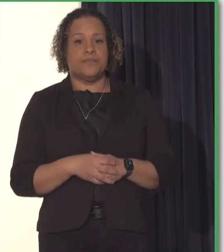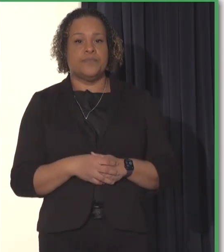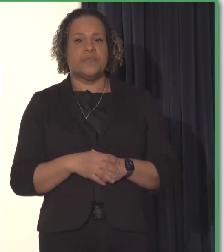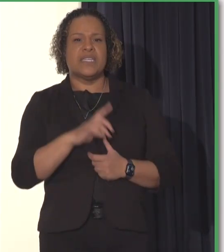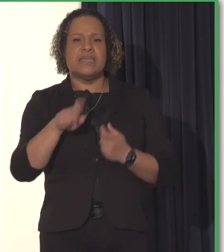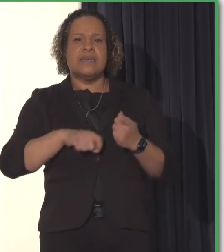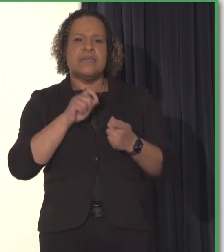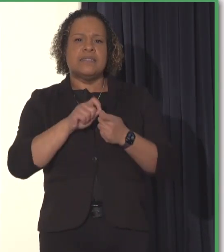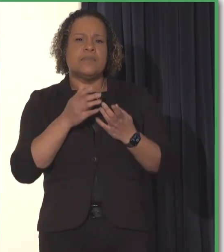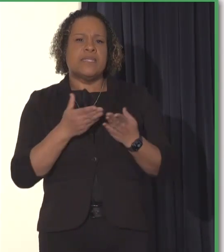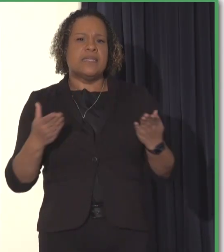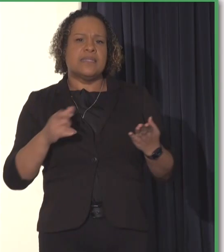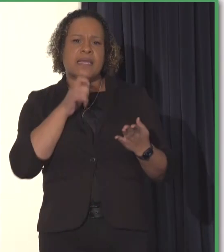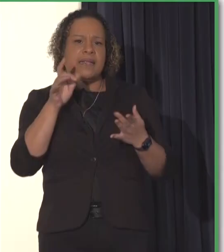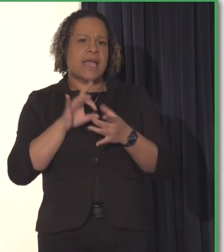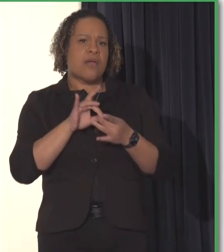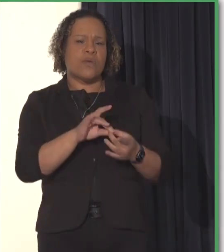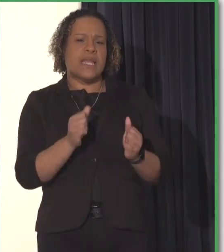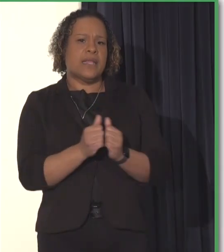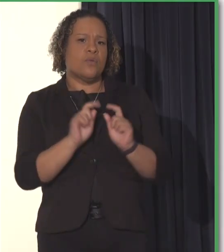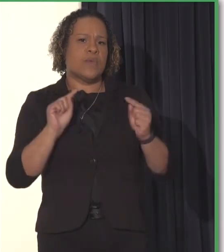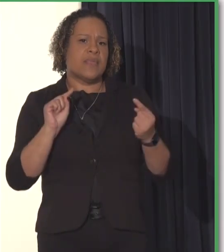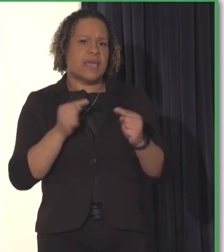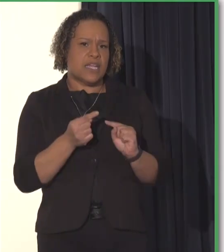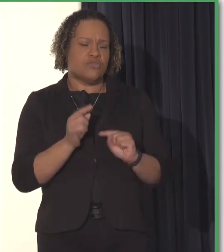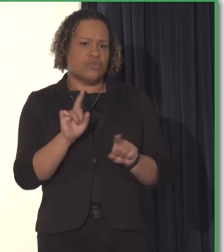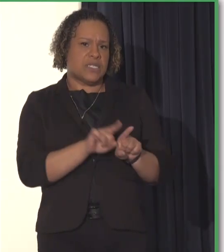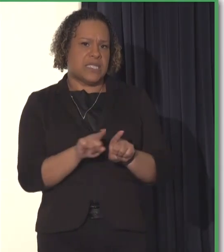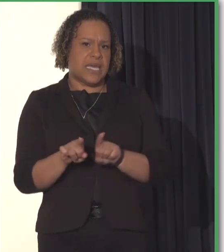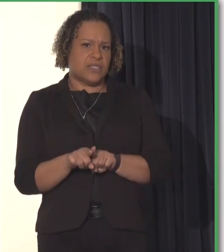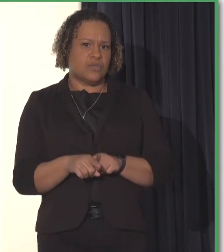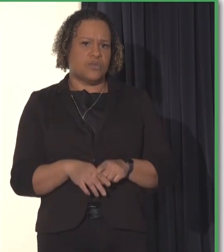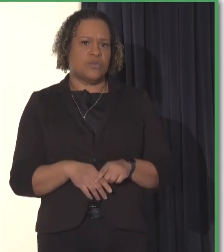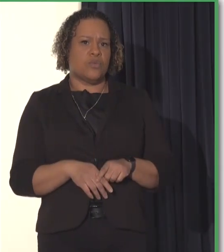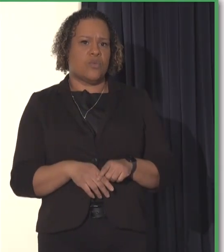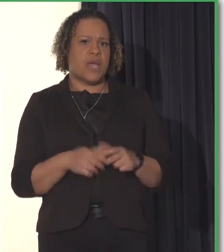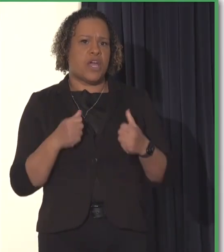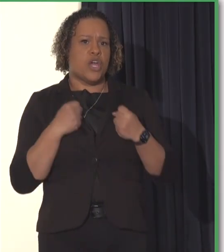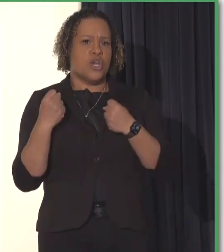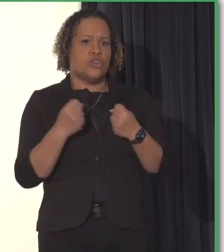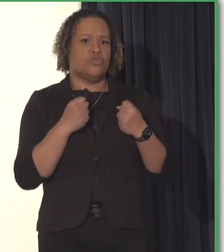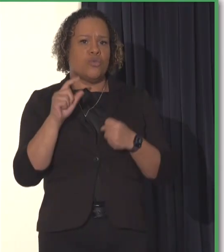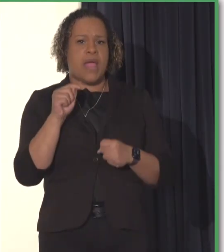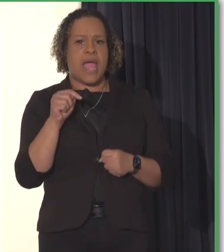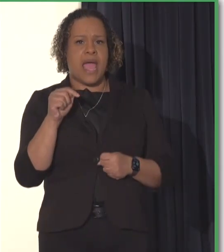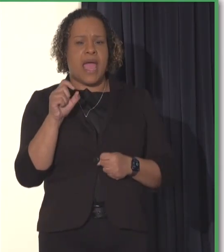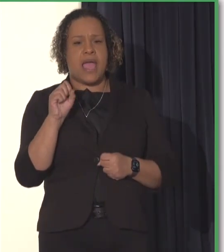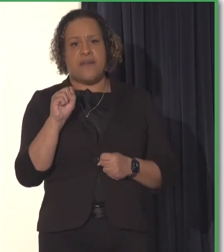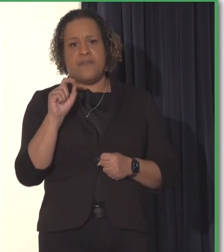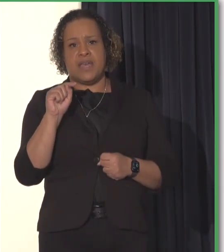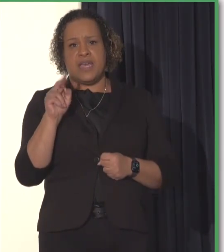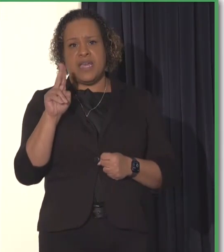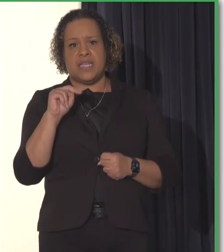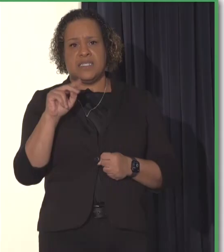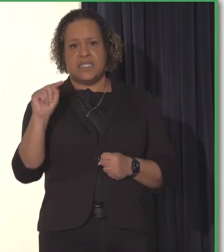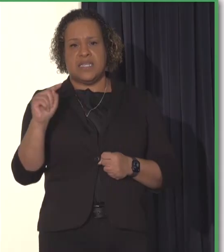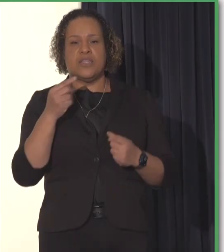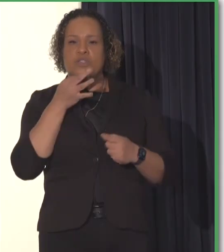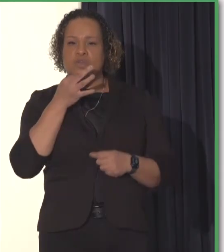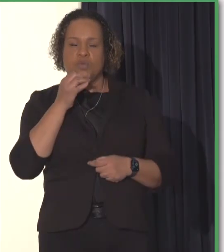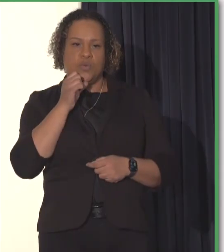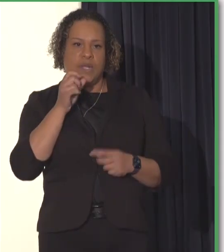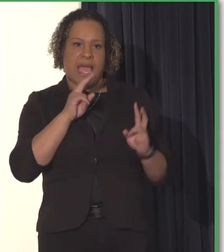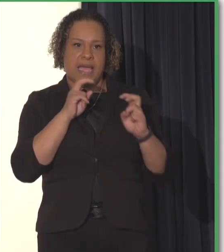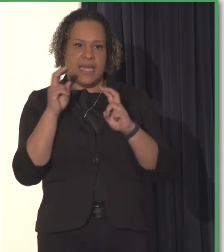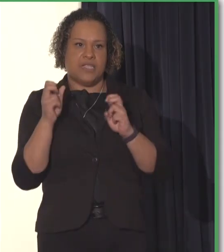specific things unrelated to the injuries as well. Drive stuns, which will soon not be an issue because with the new tasers, it